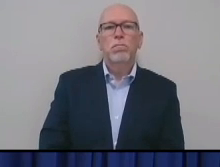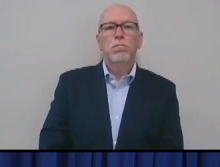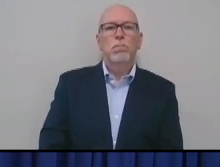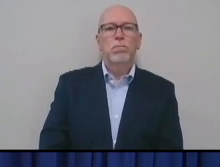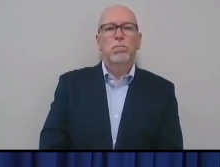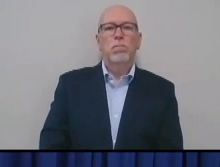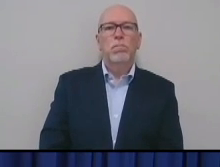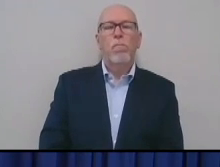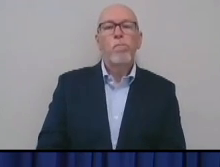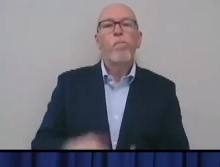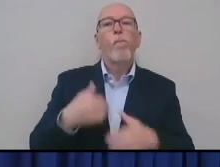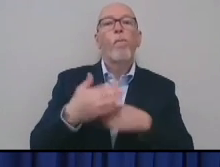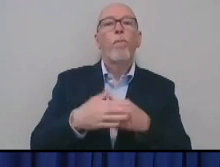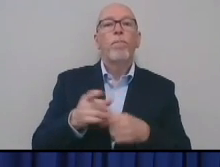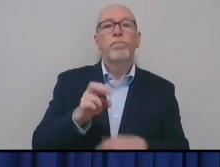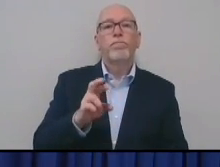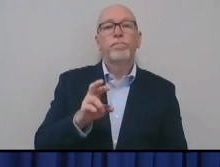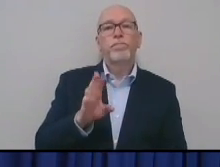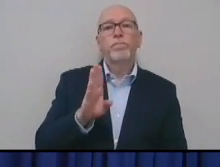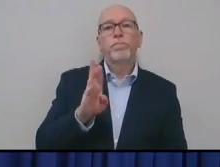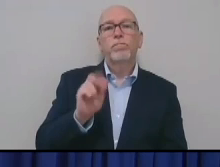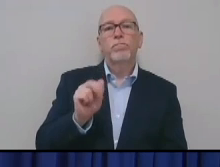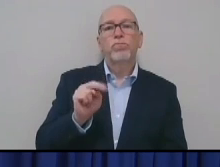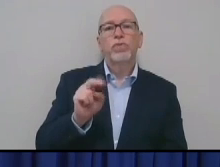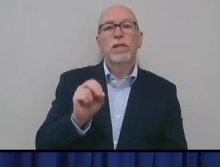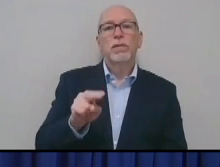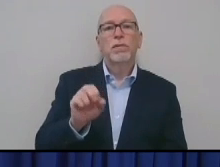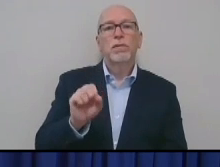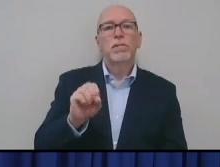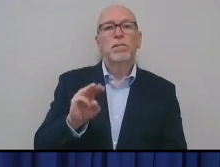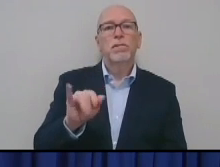Next question from Brandon Smith of Indiana Public Broadcasting.